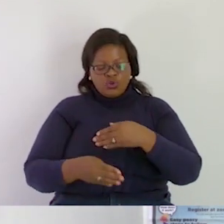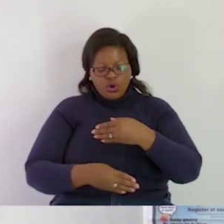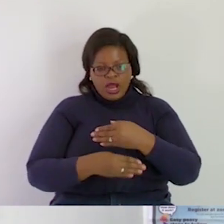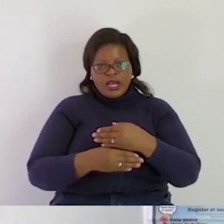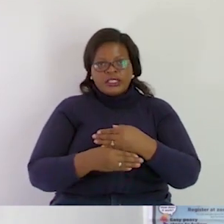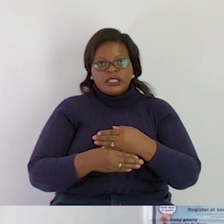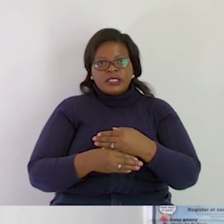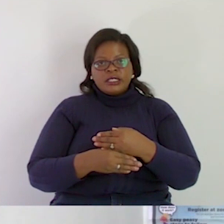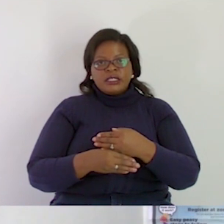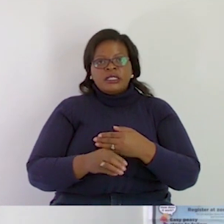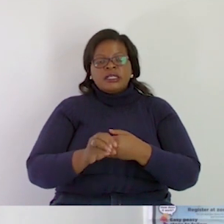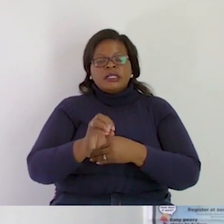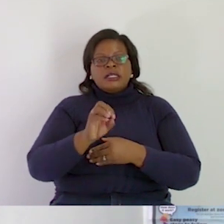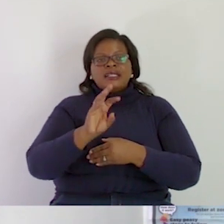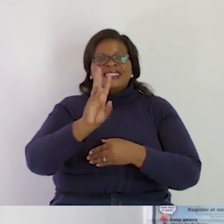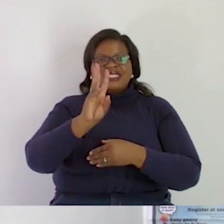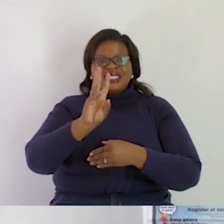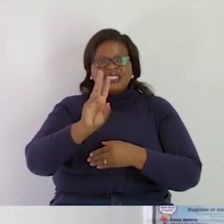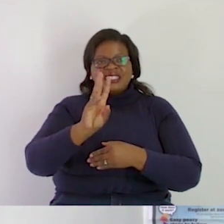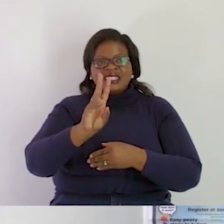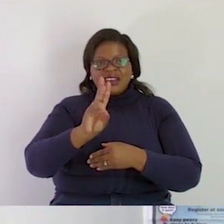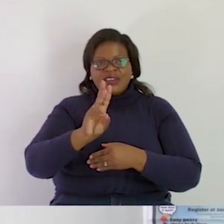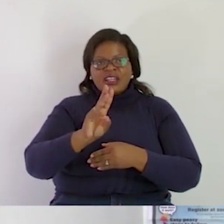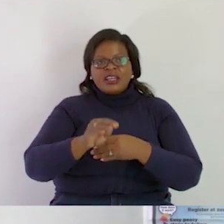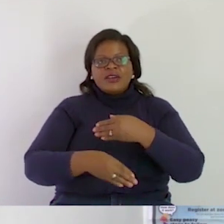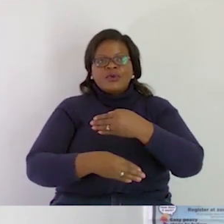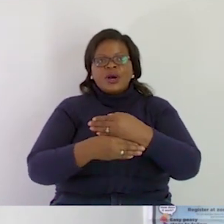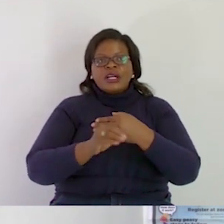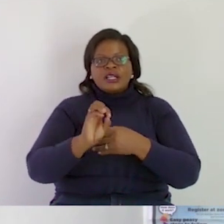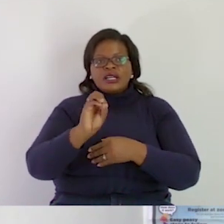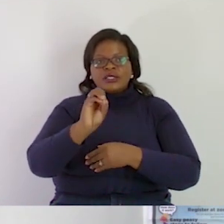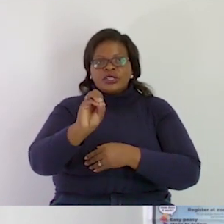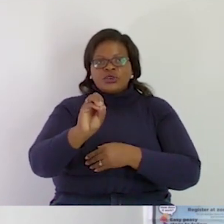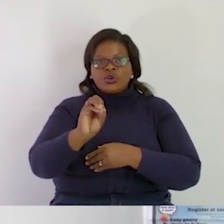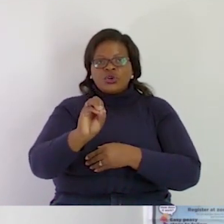let's say it's 7, you add a 0,